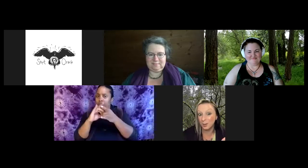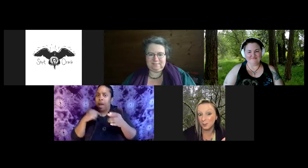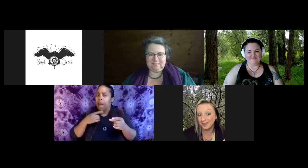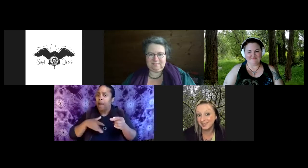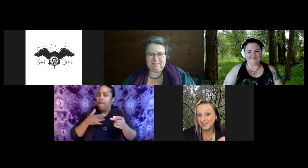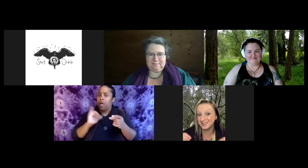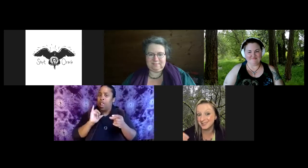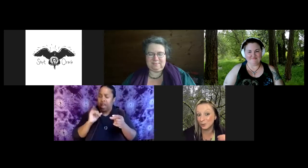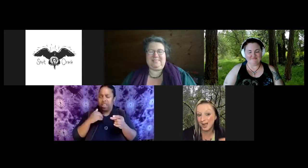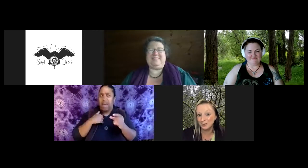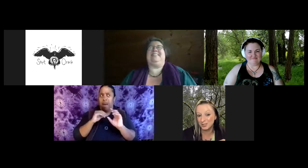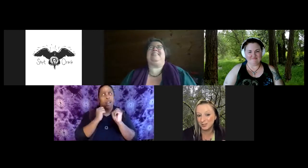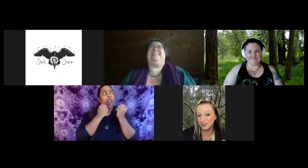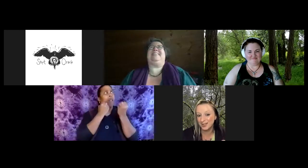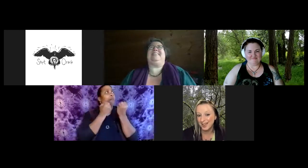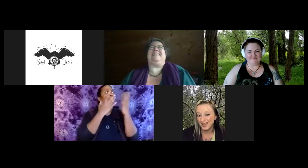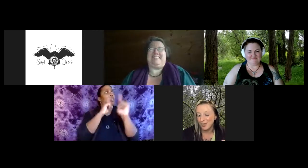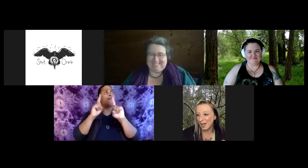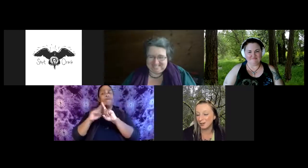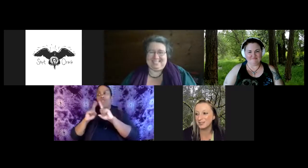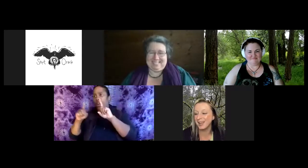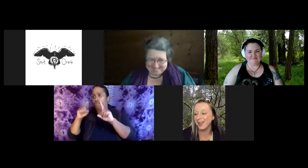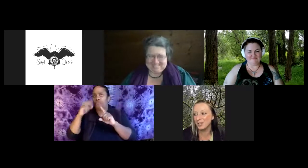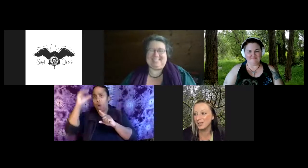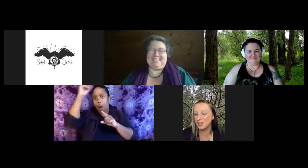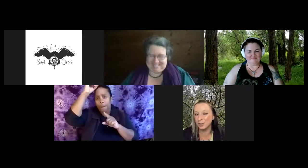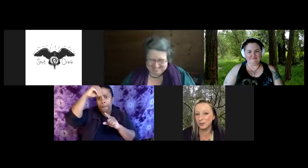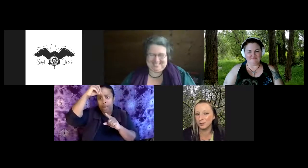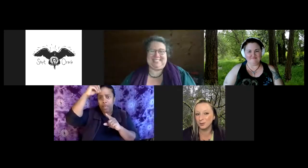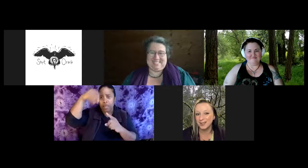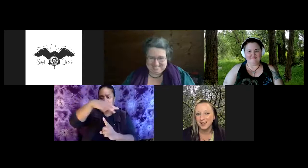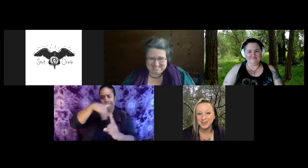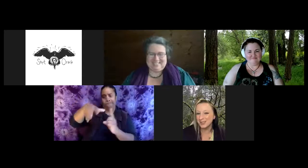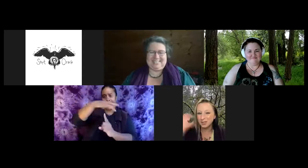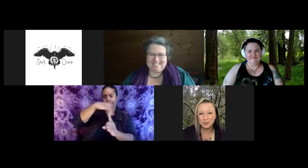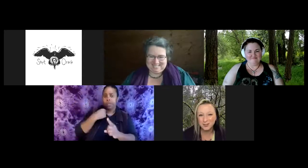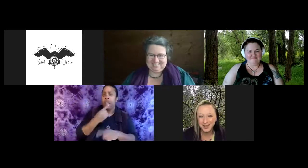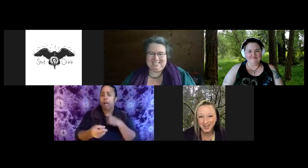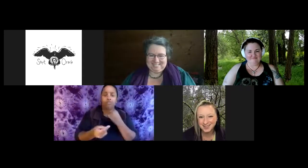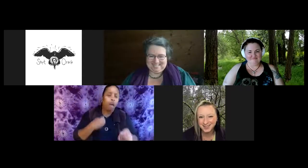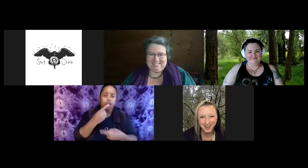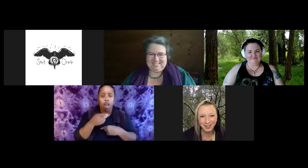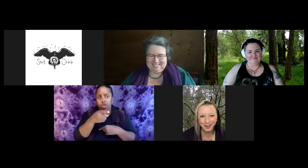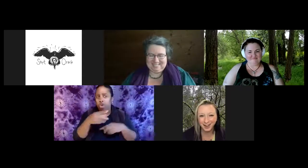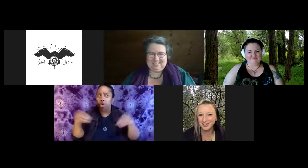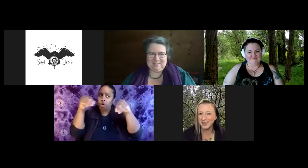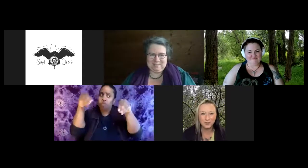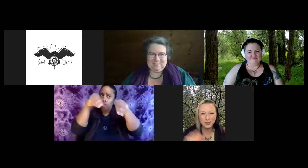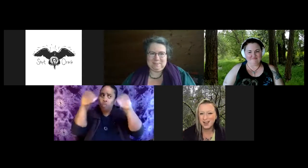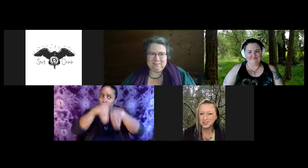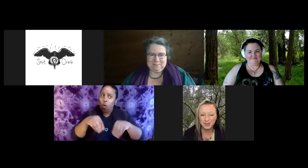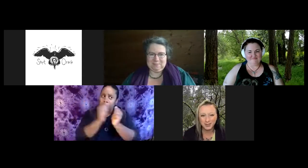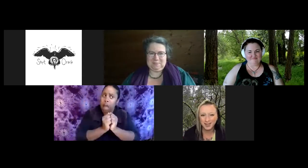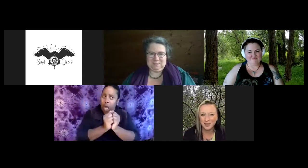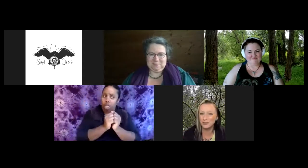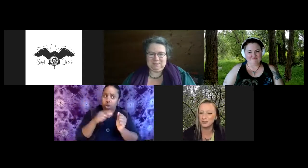or opinions around you that are telling you, well, you're moving in together. Like, if you